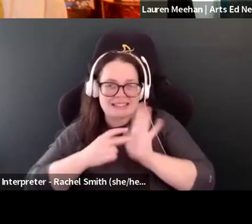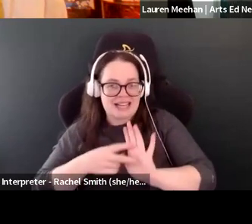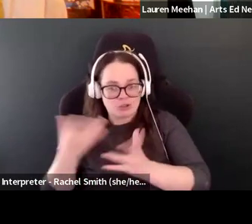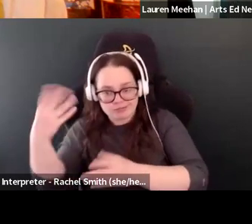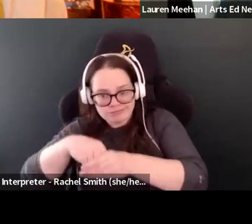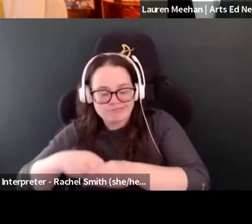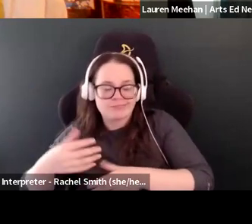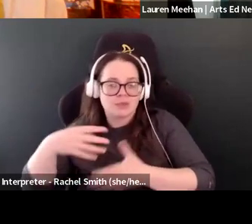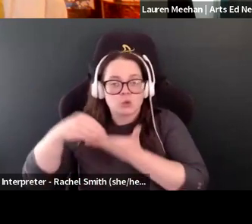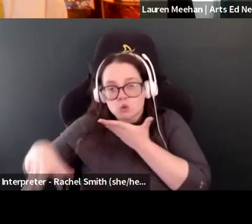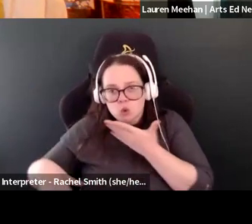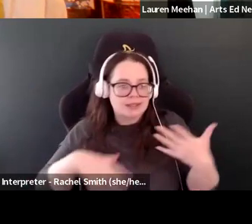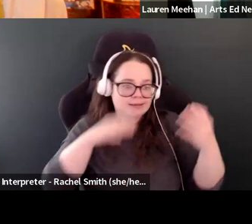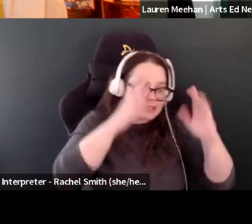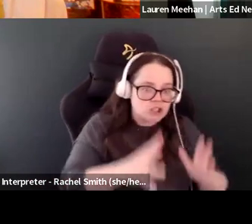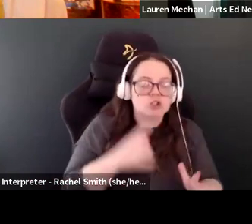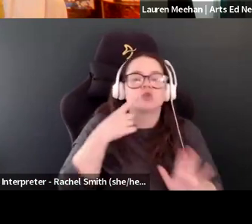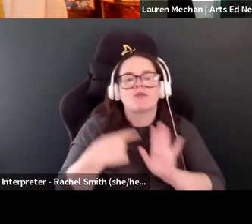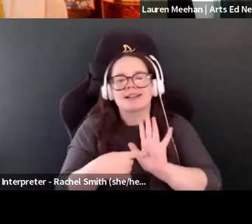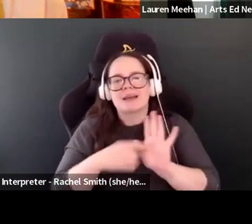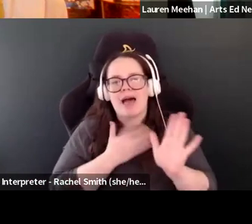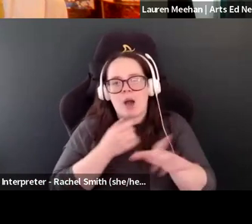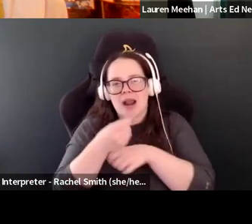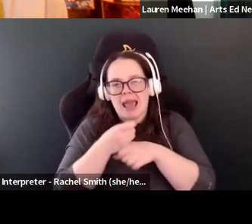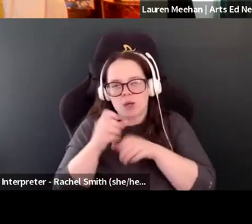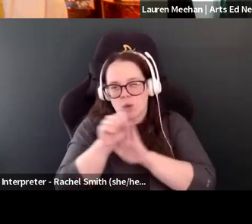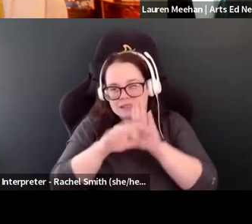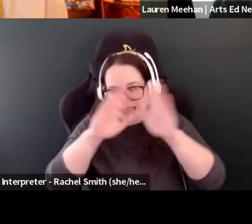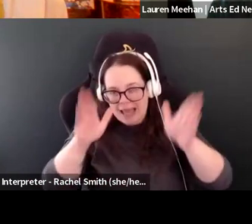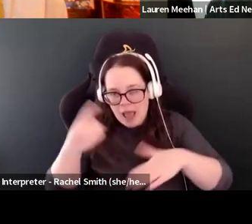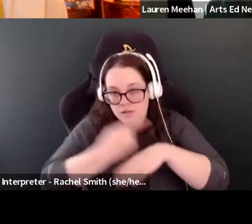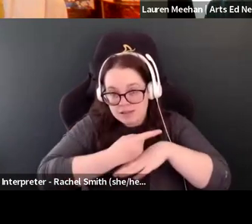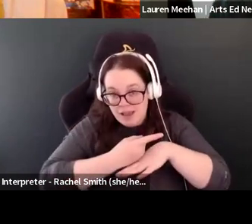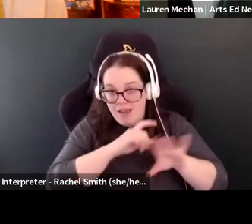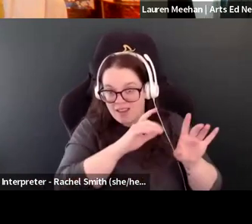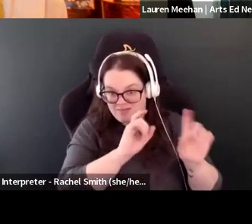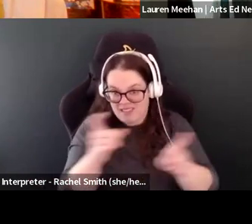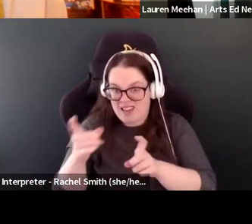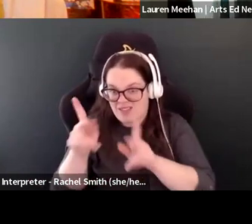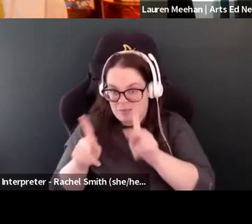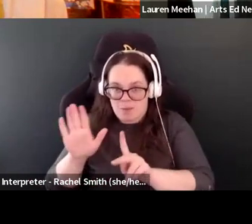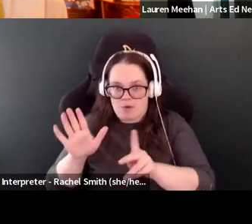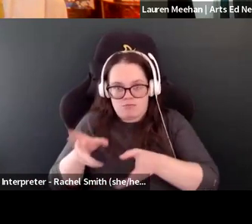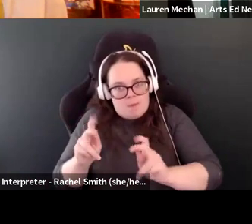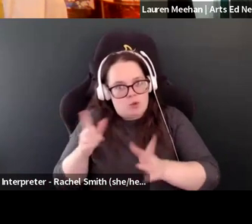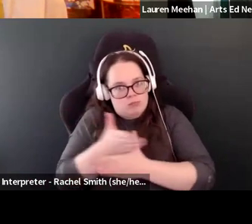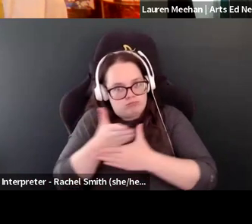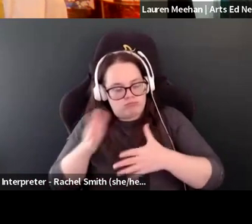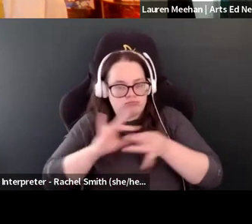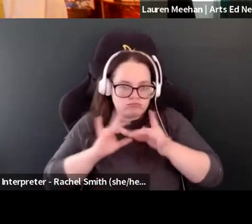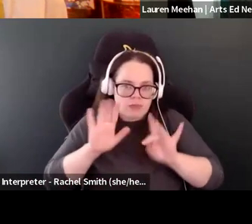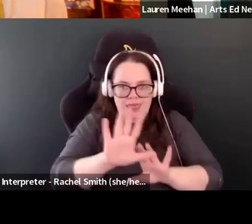for example, our annual State House Day, you know, giving opportunities to share those stories. But, you know, there are tons of